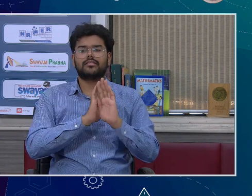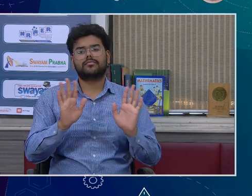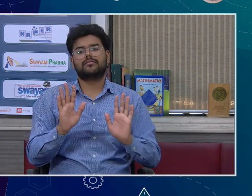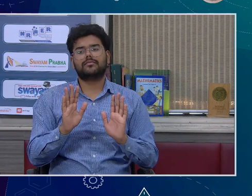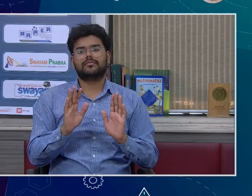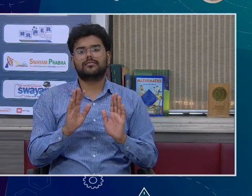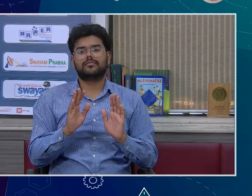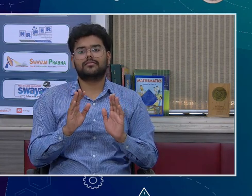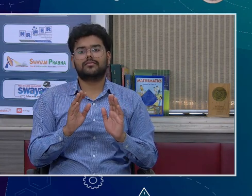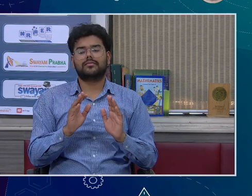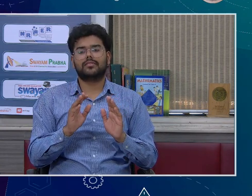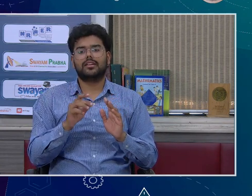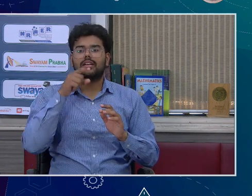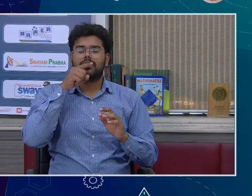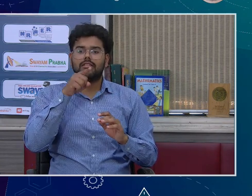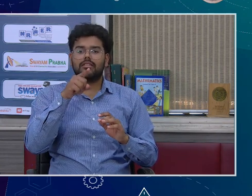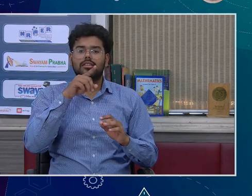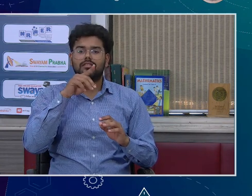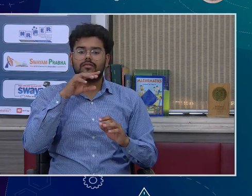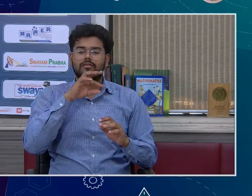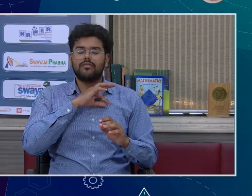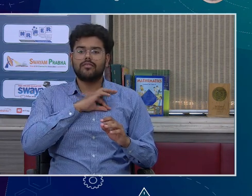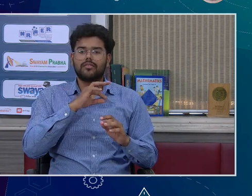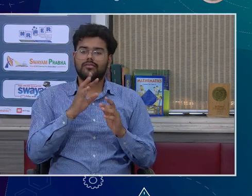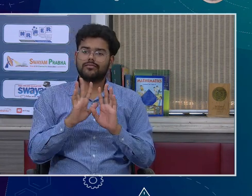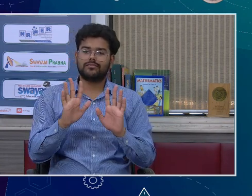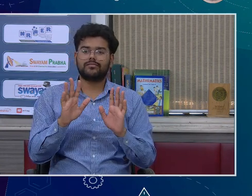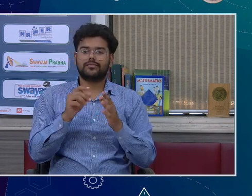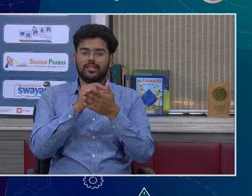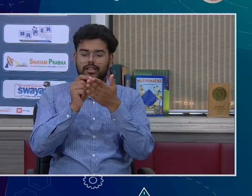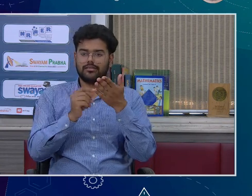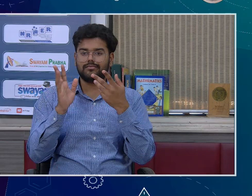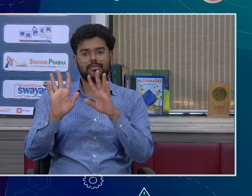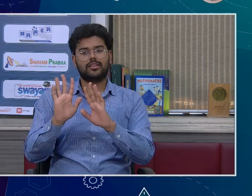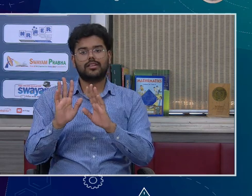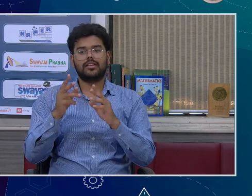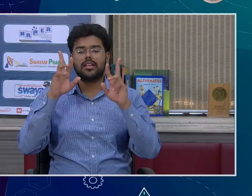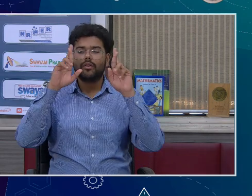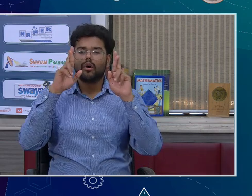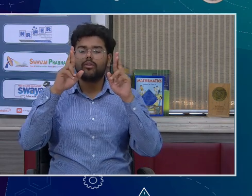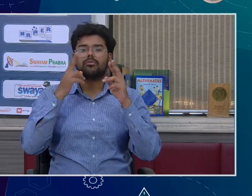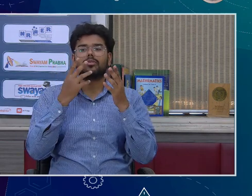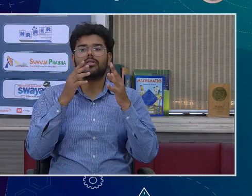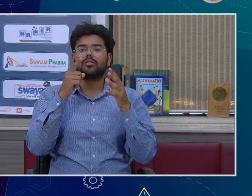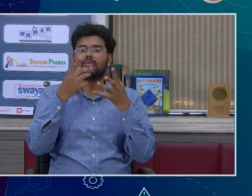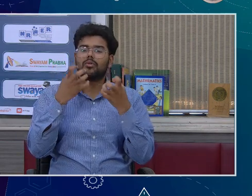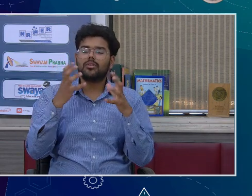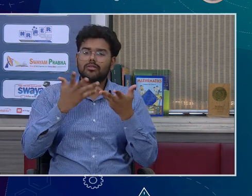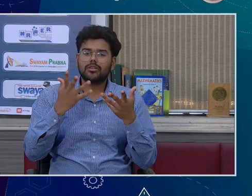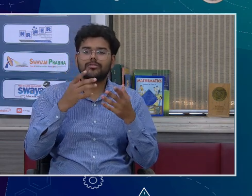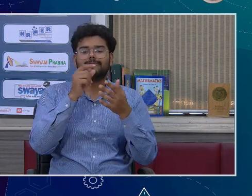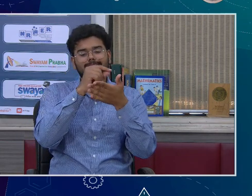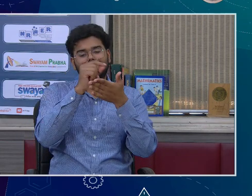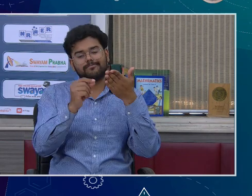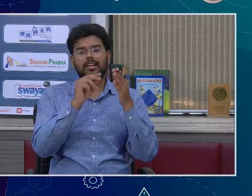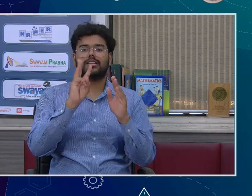my three wishes. Okay, so as we see in the story, the tree was granted four